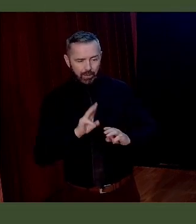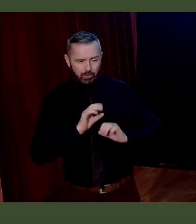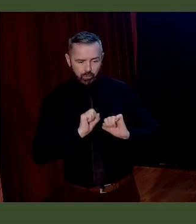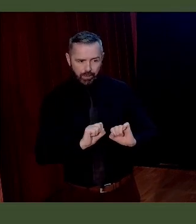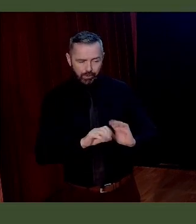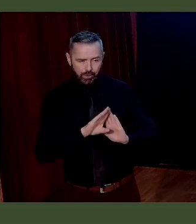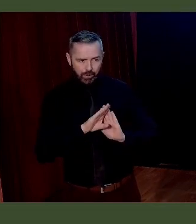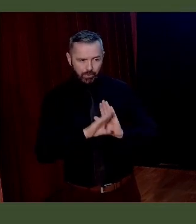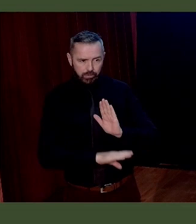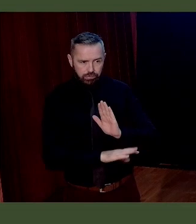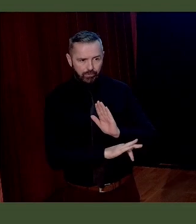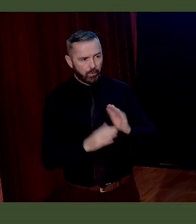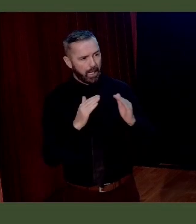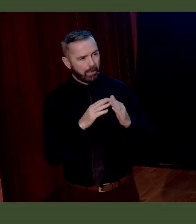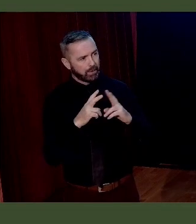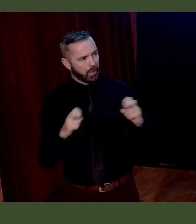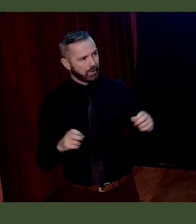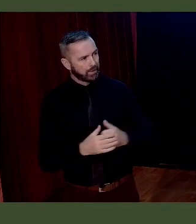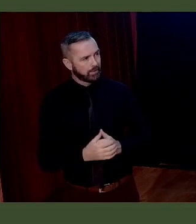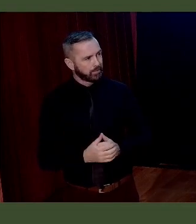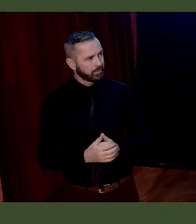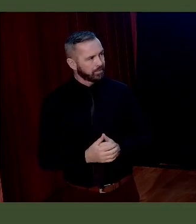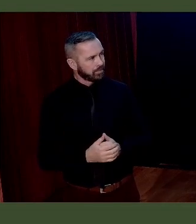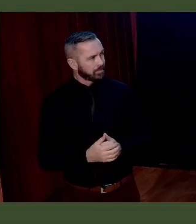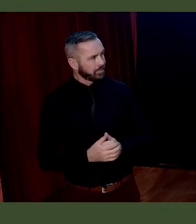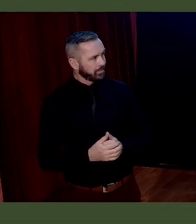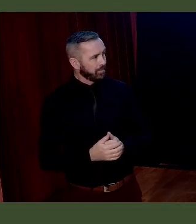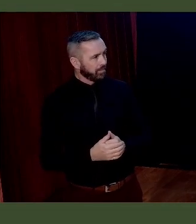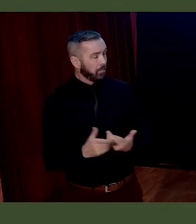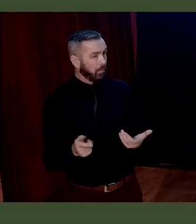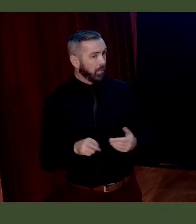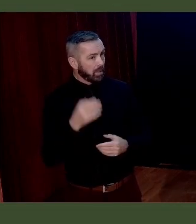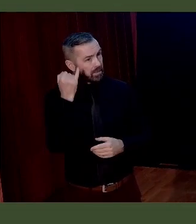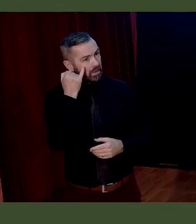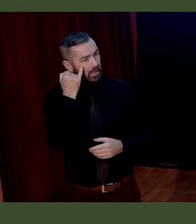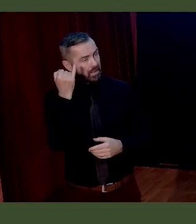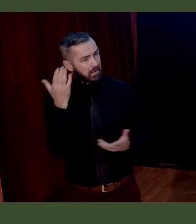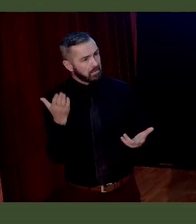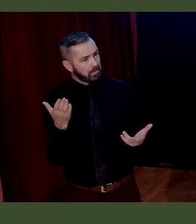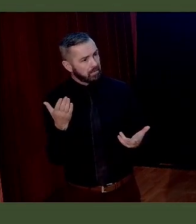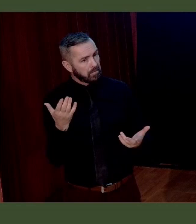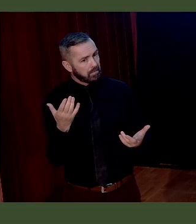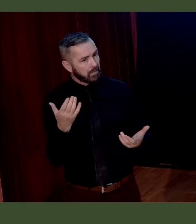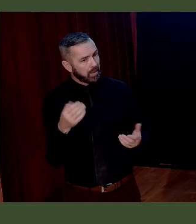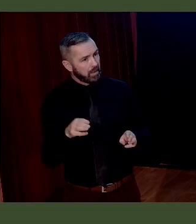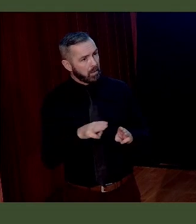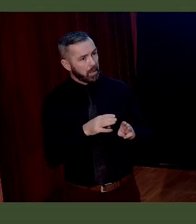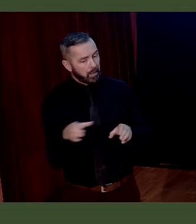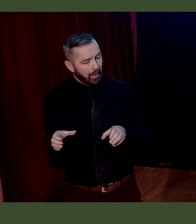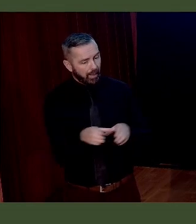taken out of the housing market. Well, you can see the idea. We get people into